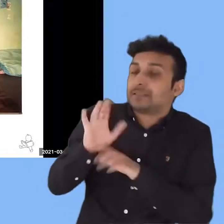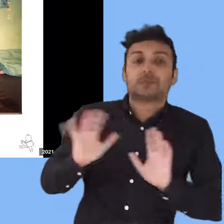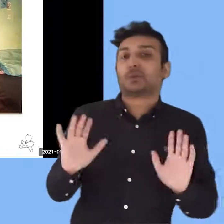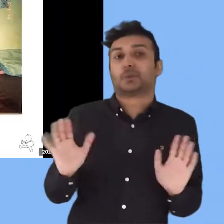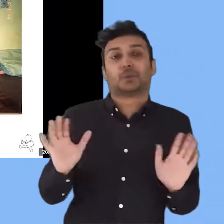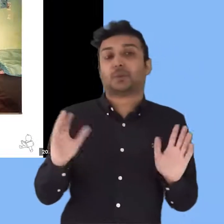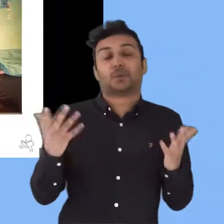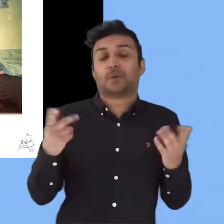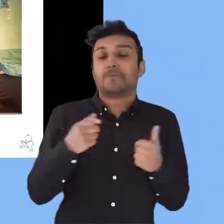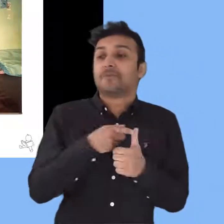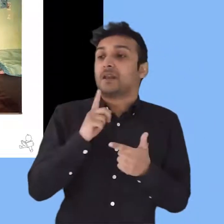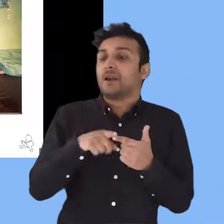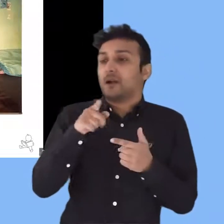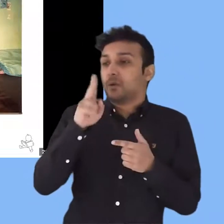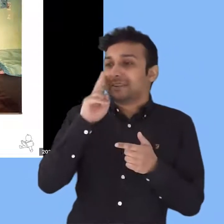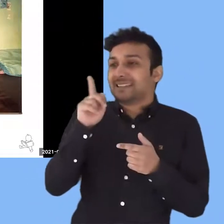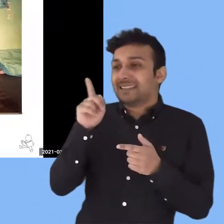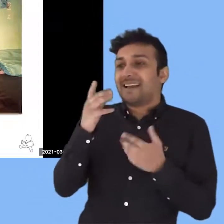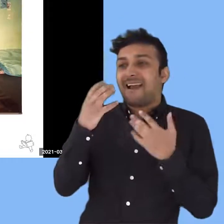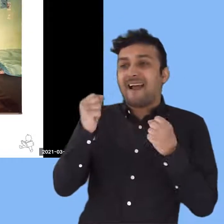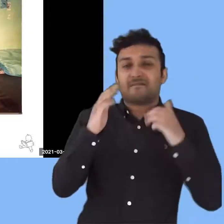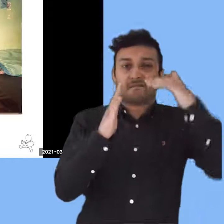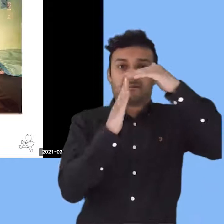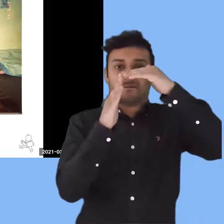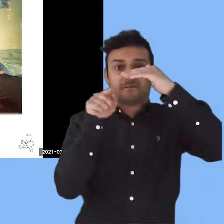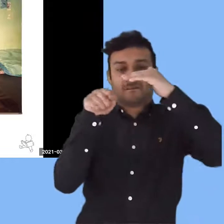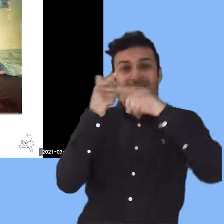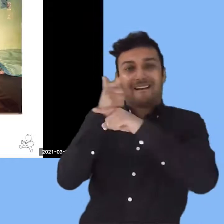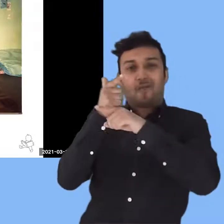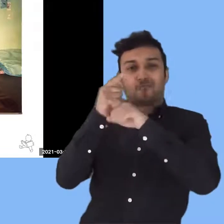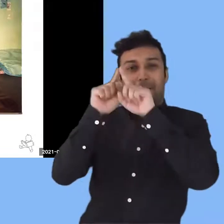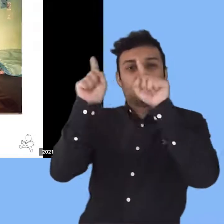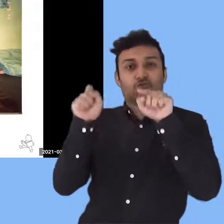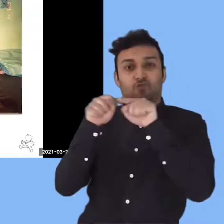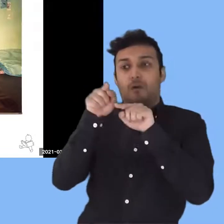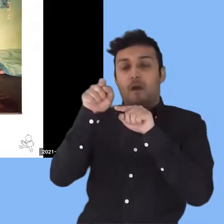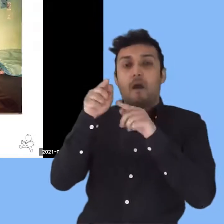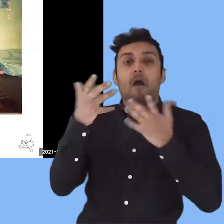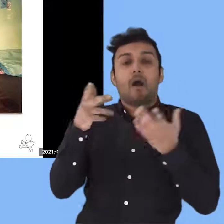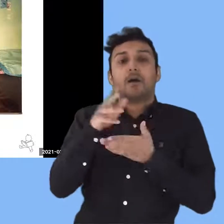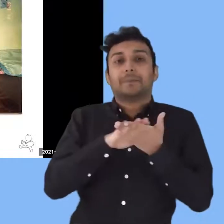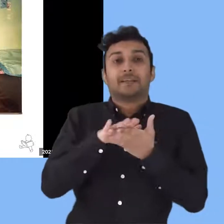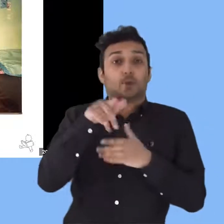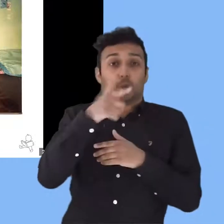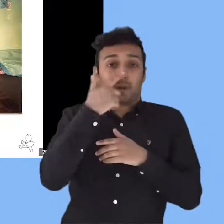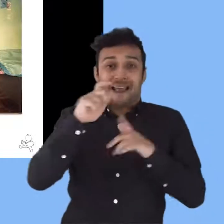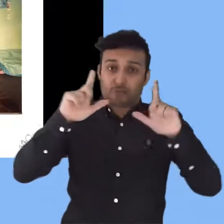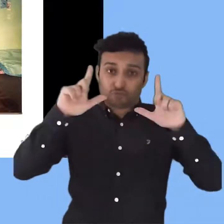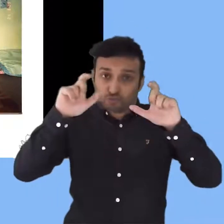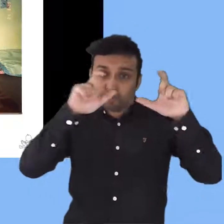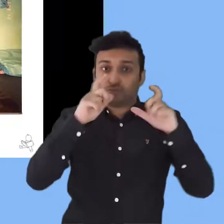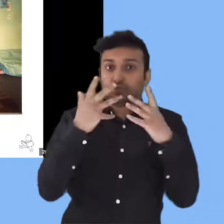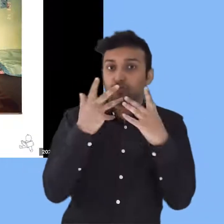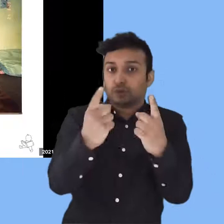there's a kind of camera image. If you're watching this back, this is a good opportunity to pause whenever you see those or take a picture of those